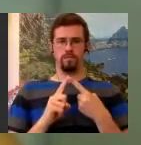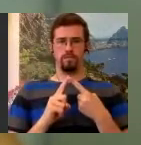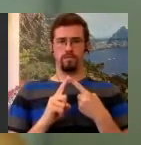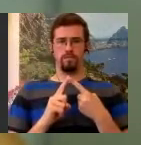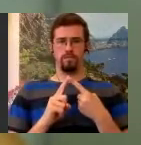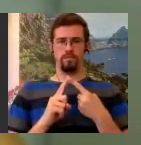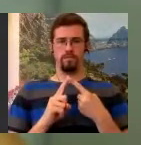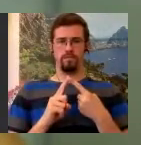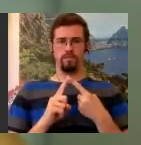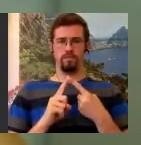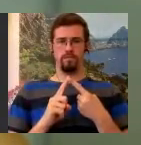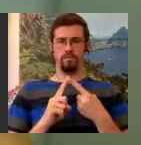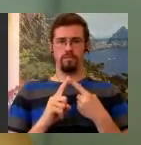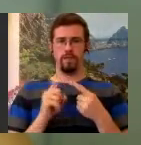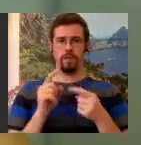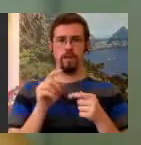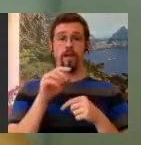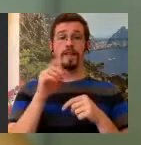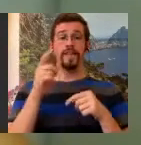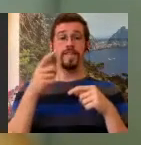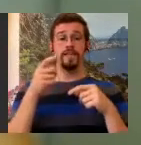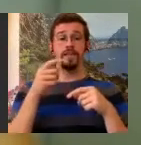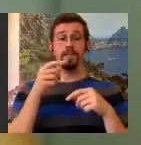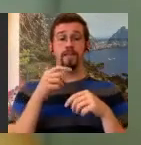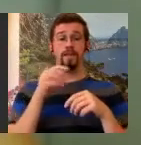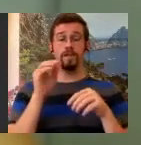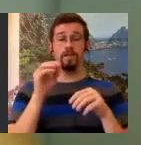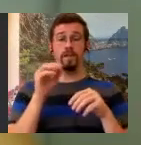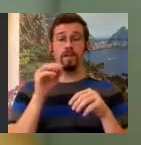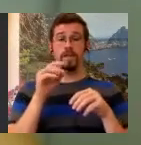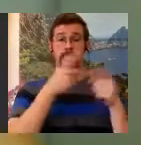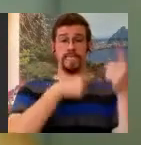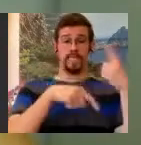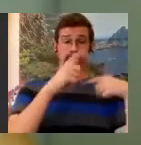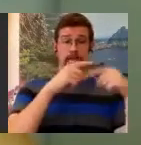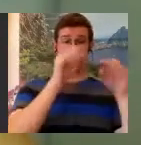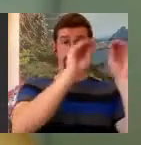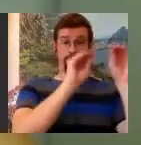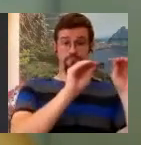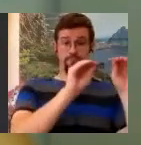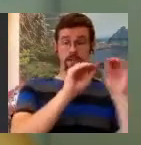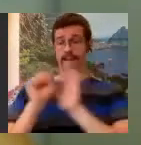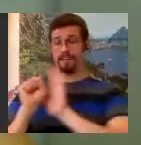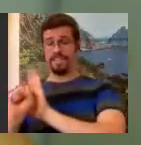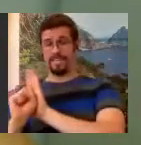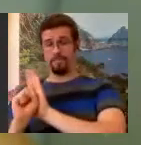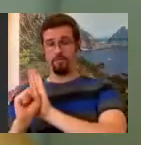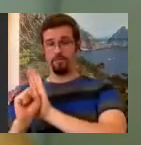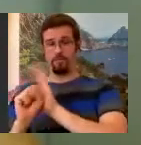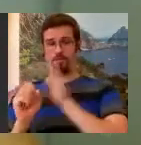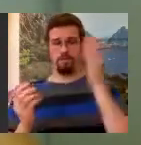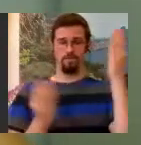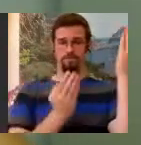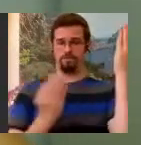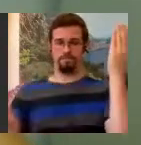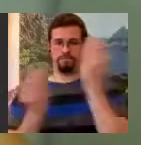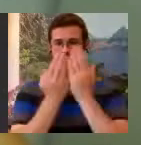on different planes are quite far from each other, so that people may get lost